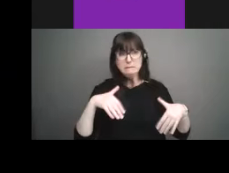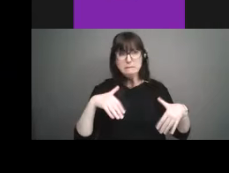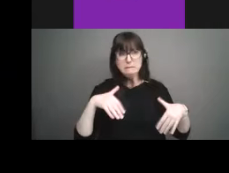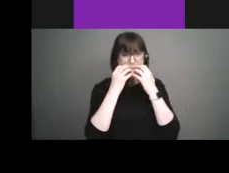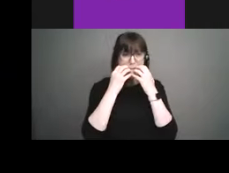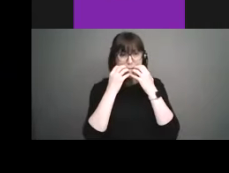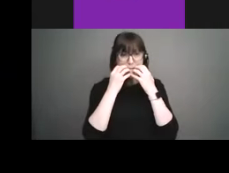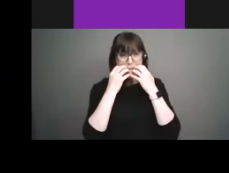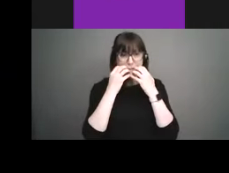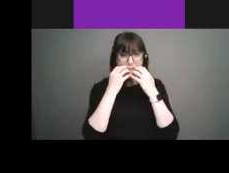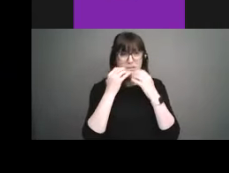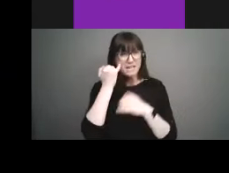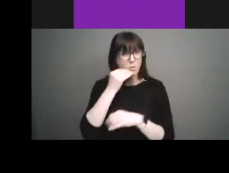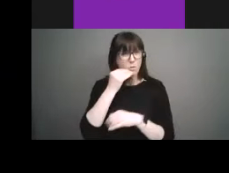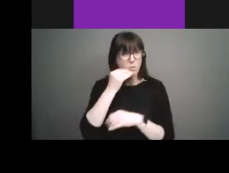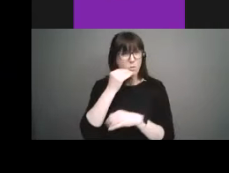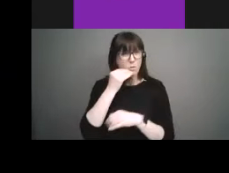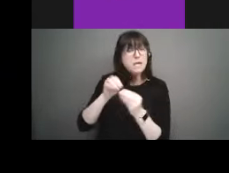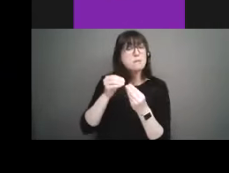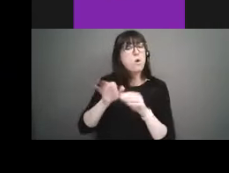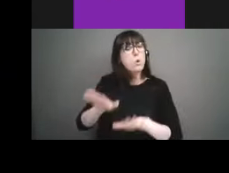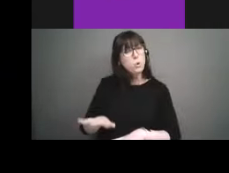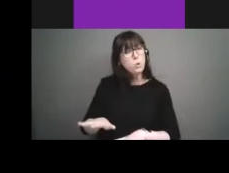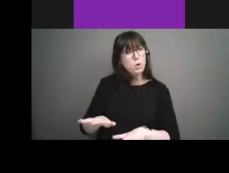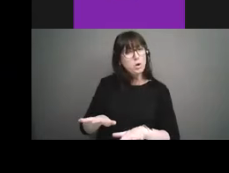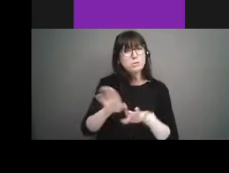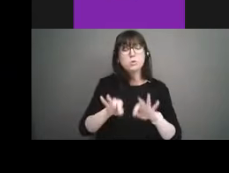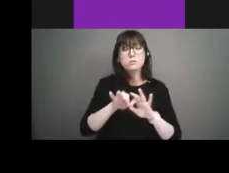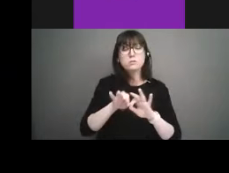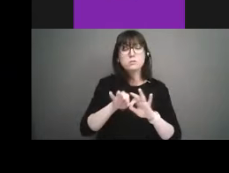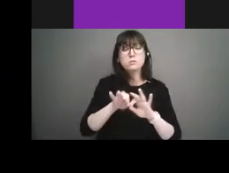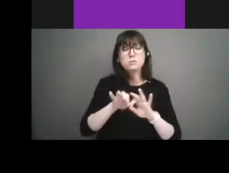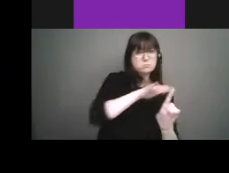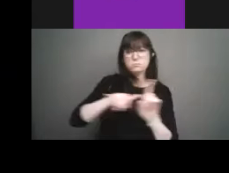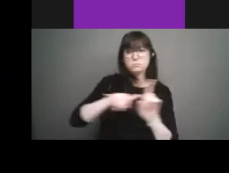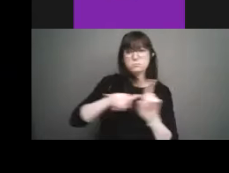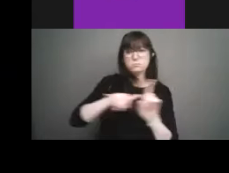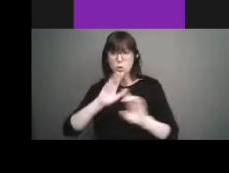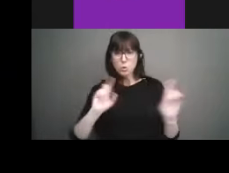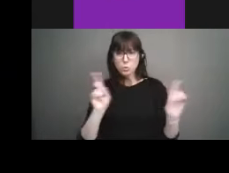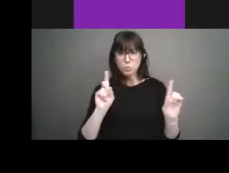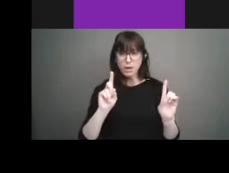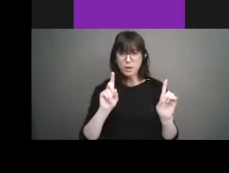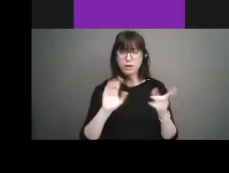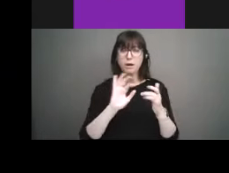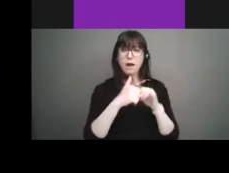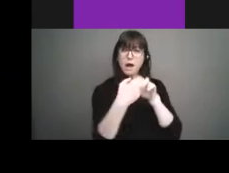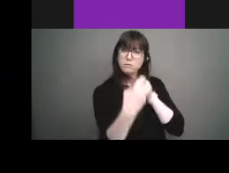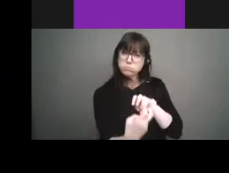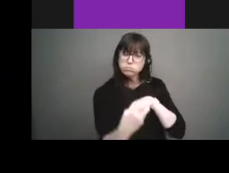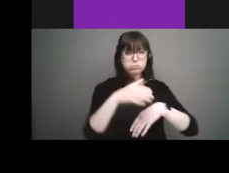if at home. So you want to look at the context within which instructions are given or